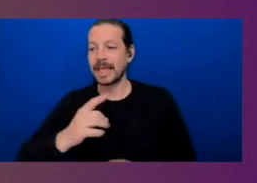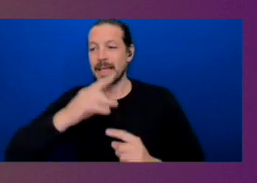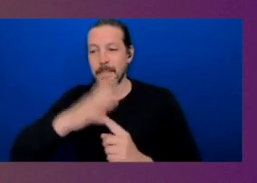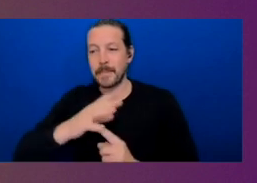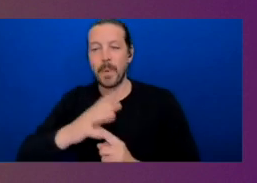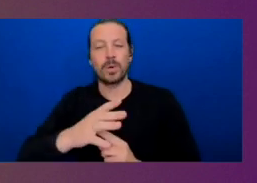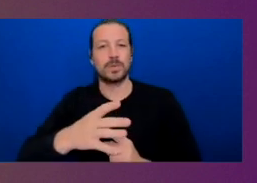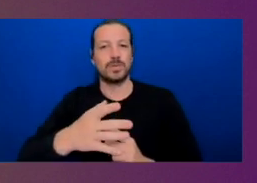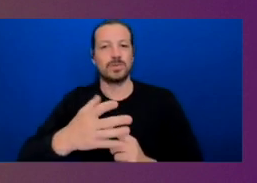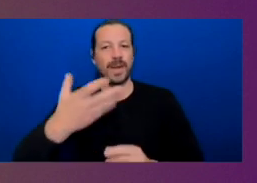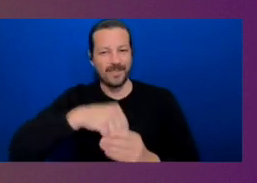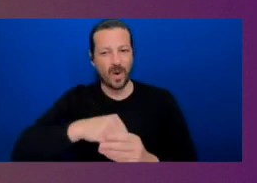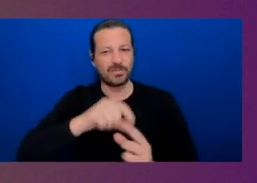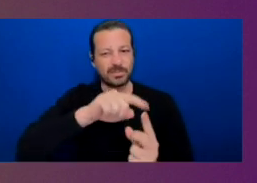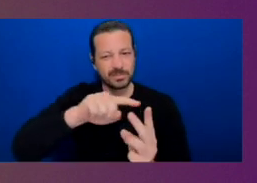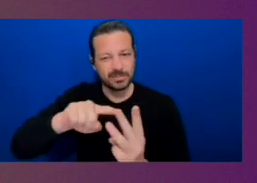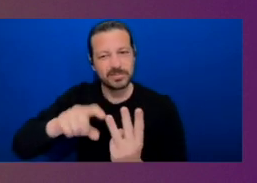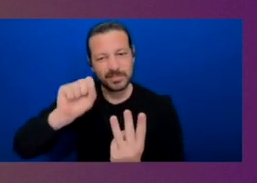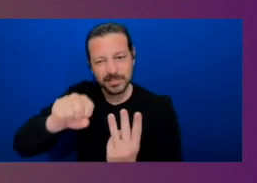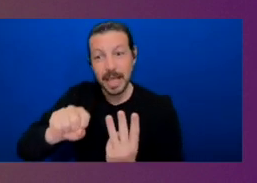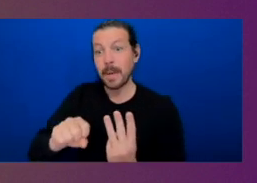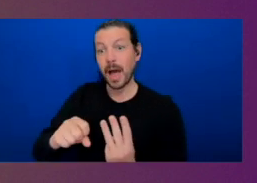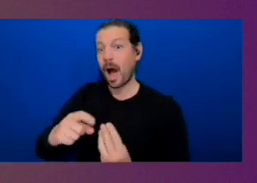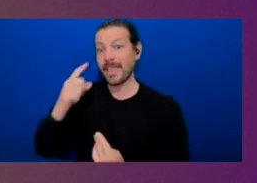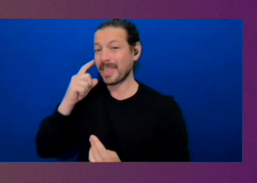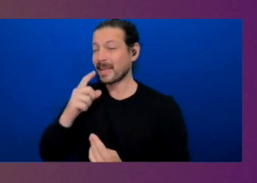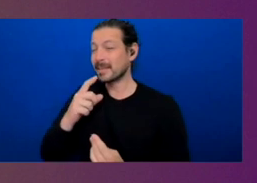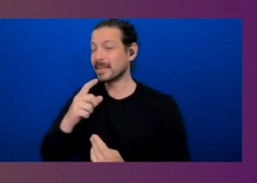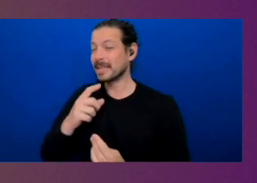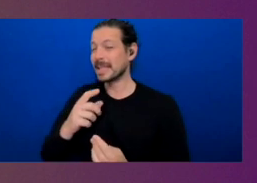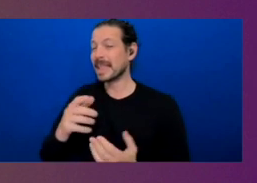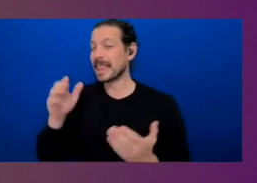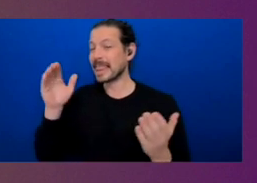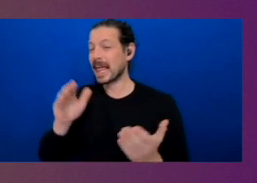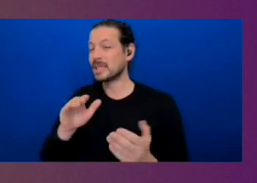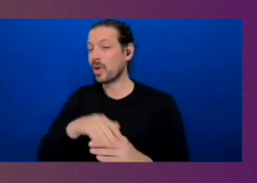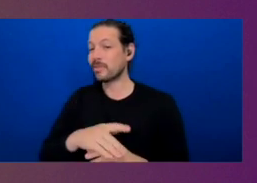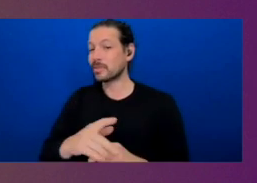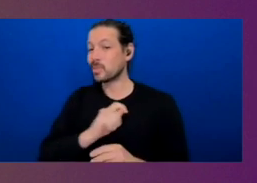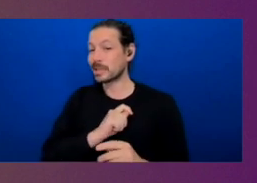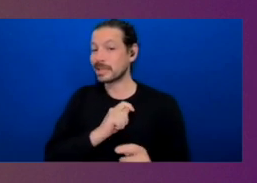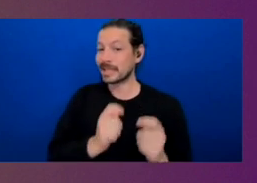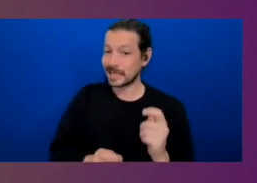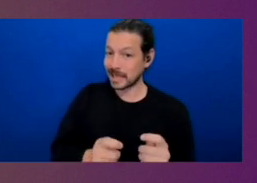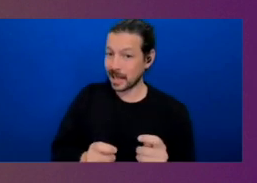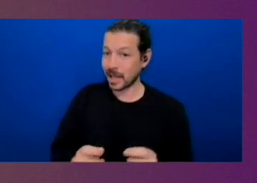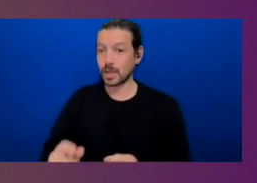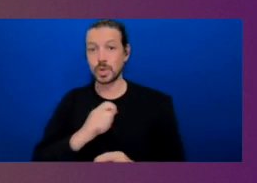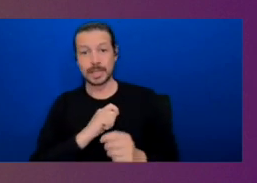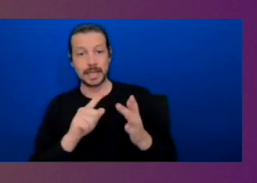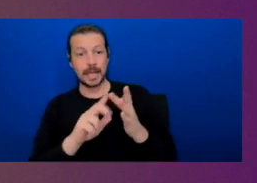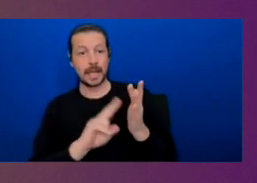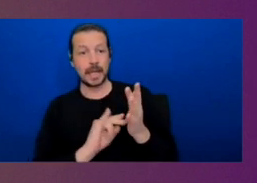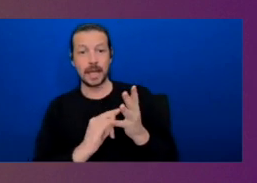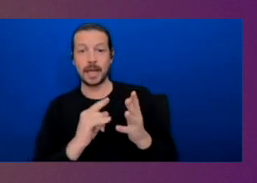But actually, I don't think so much of trusted testers as I do trusted insight. And there's a real difference between the two. It's not the